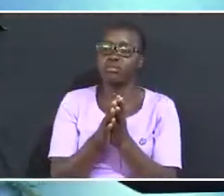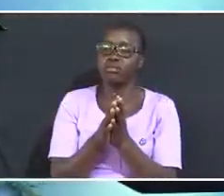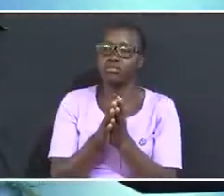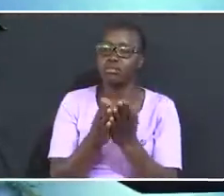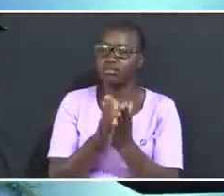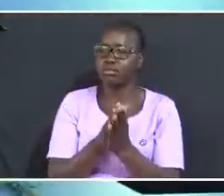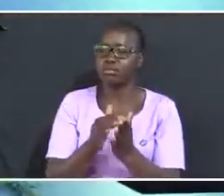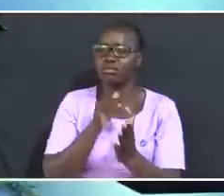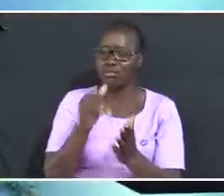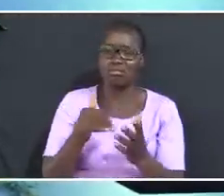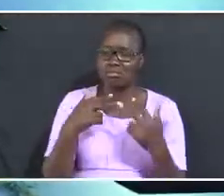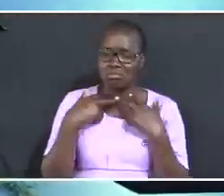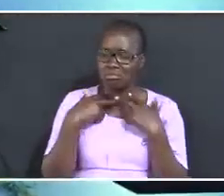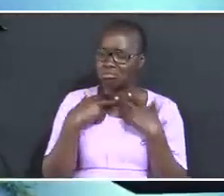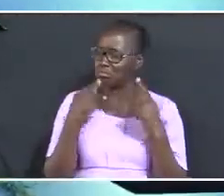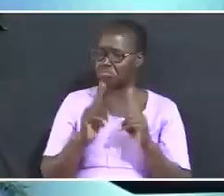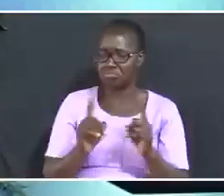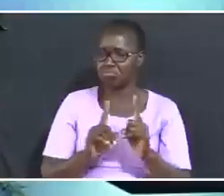not slaves.